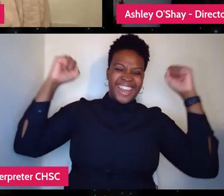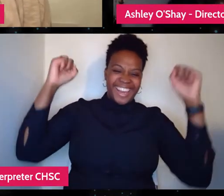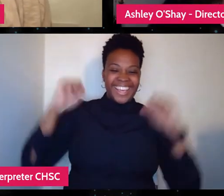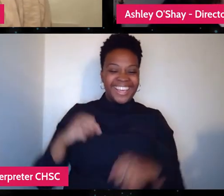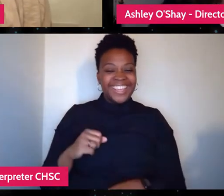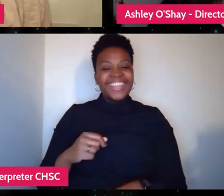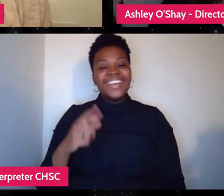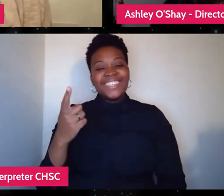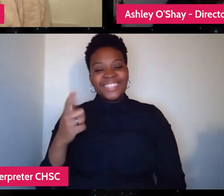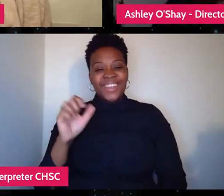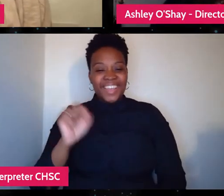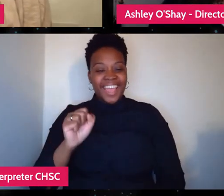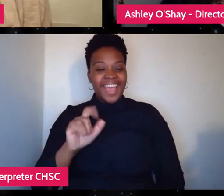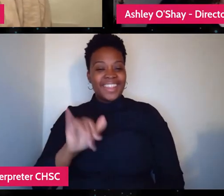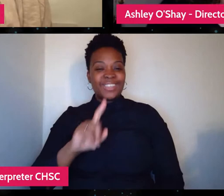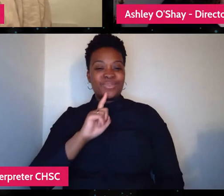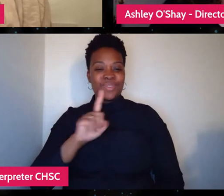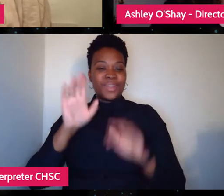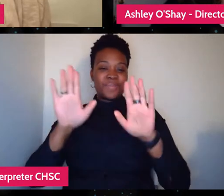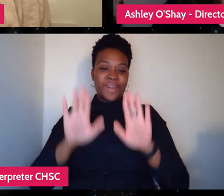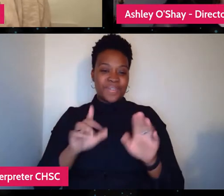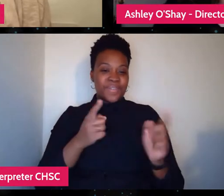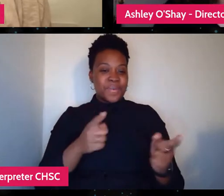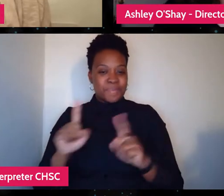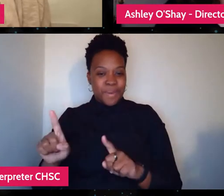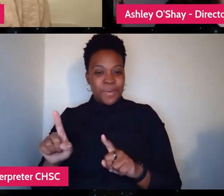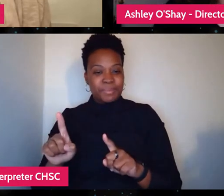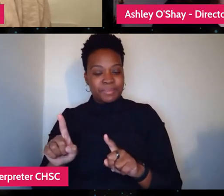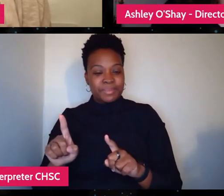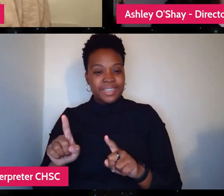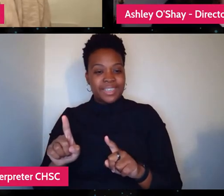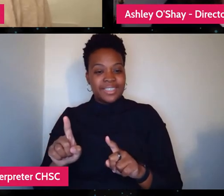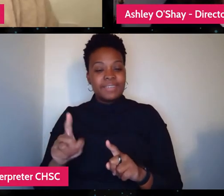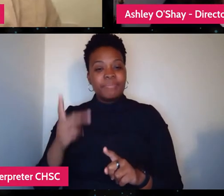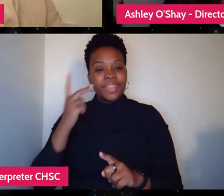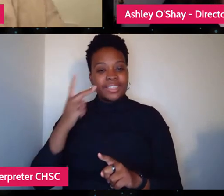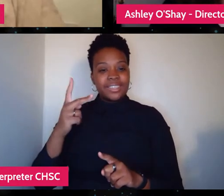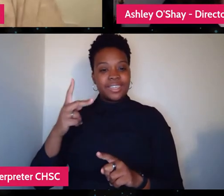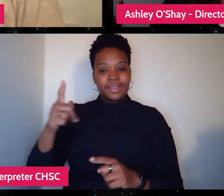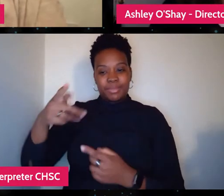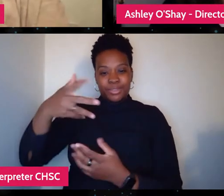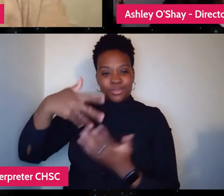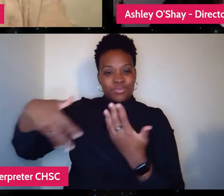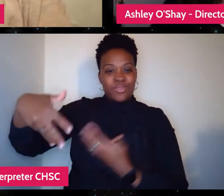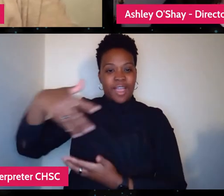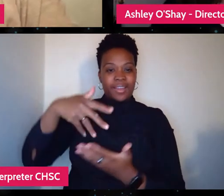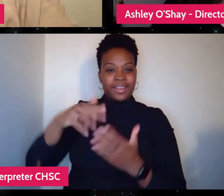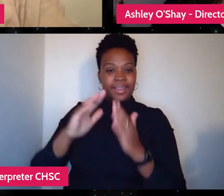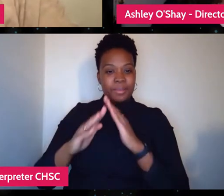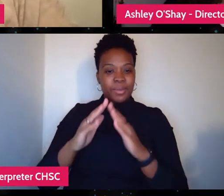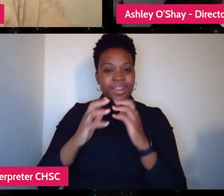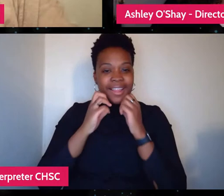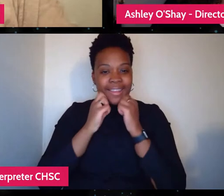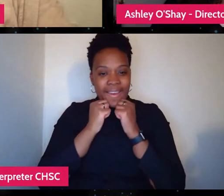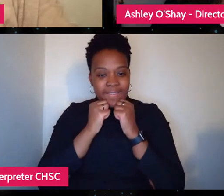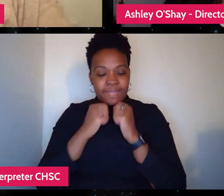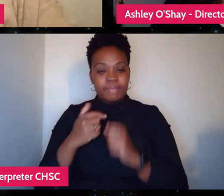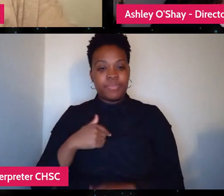yeah, so those were really wonderful moments to see them just like surrounded by community and love. And then I'll also